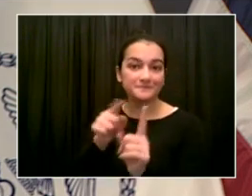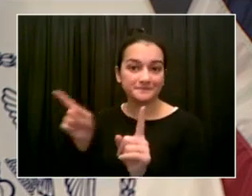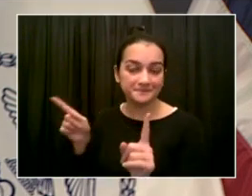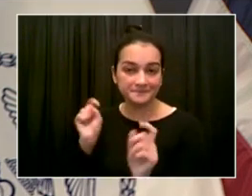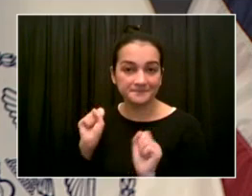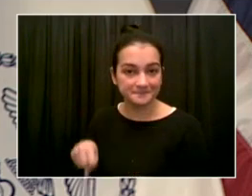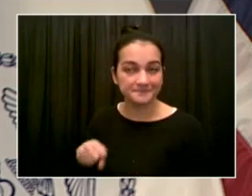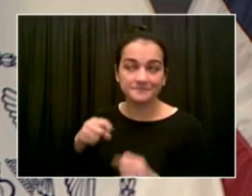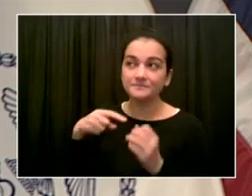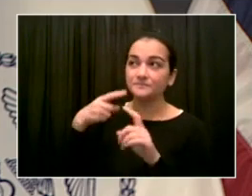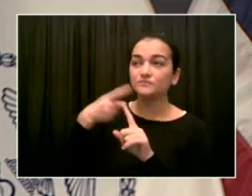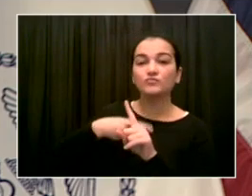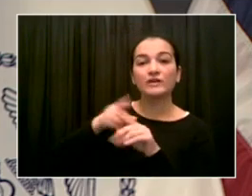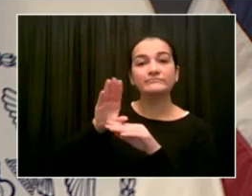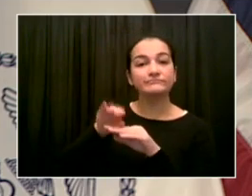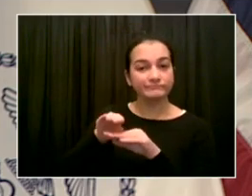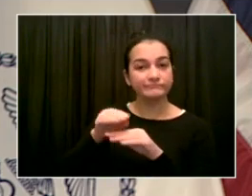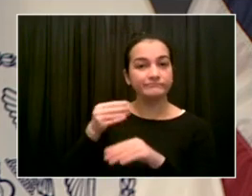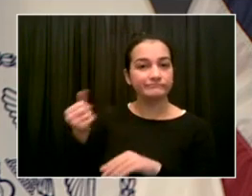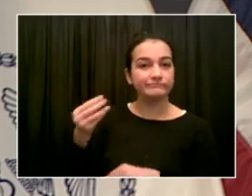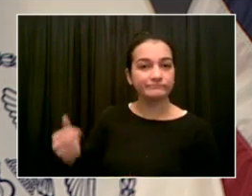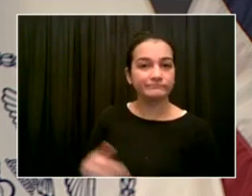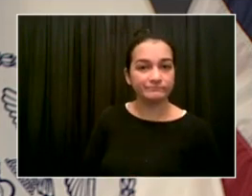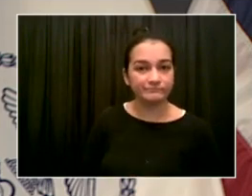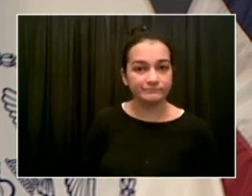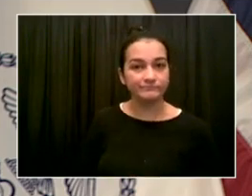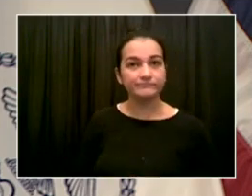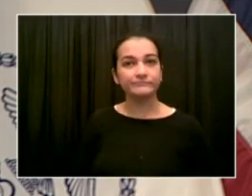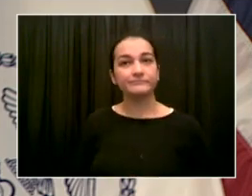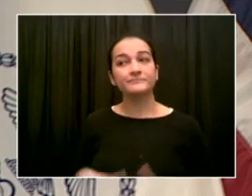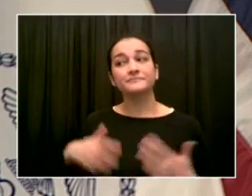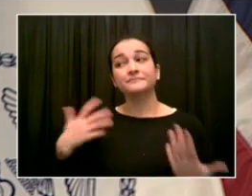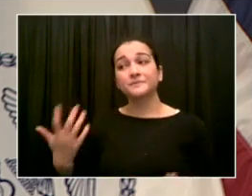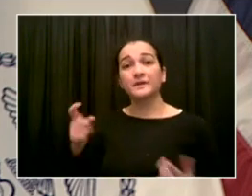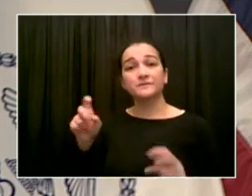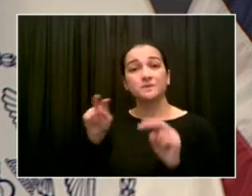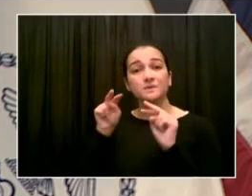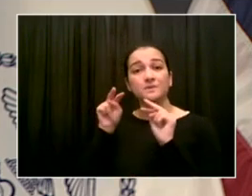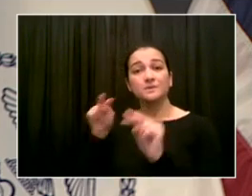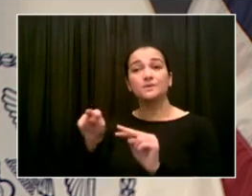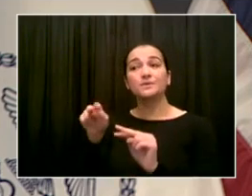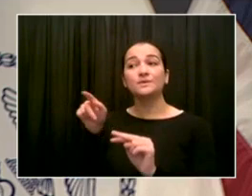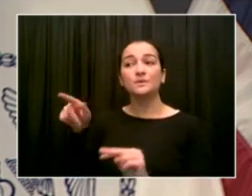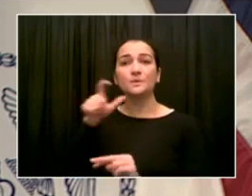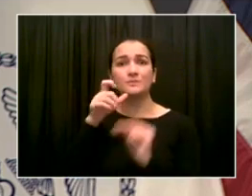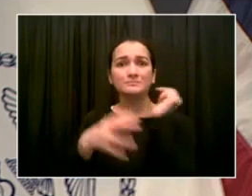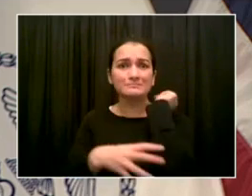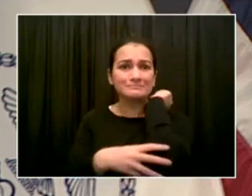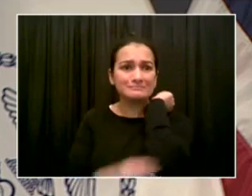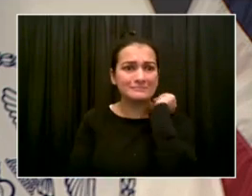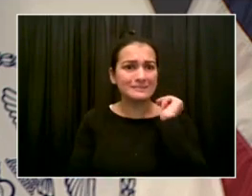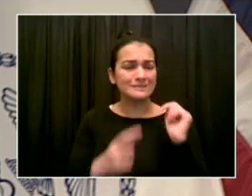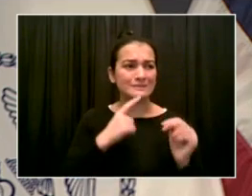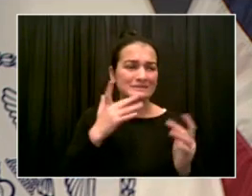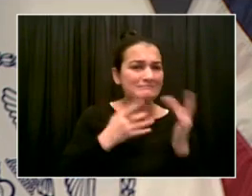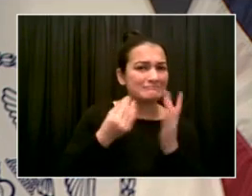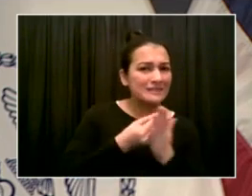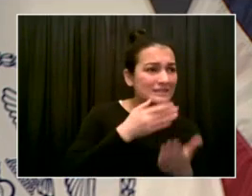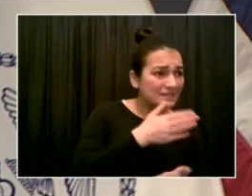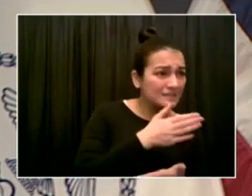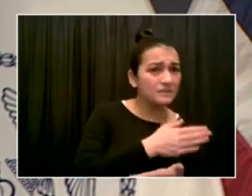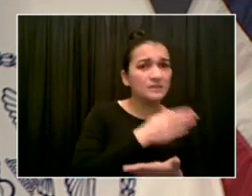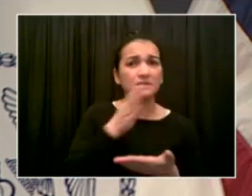folks, it means a total game changer in their lives. The amount of money they're going to be saving each year over